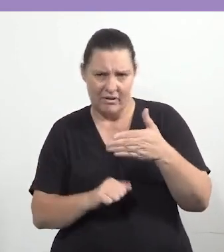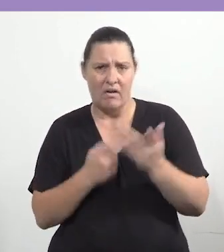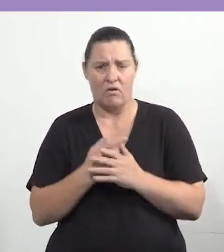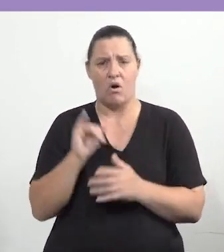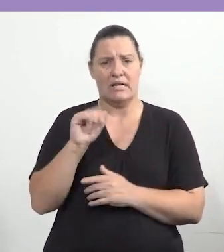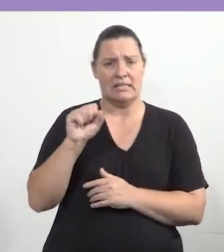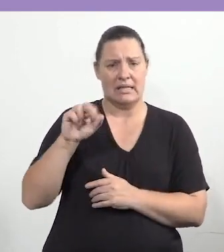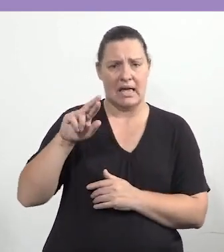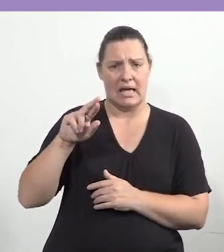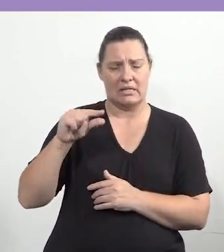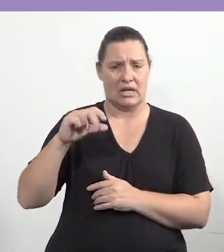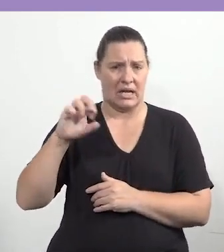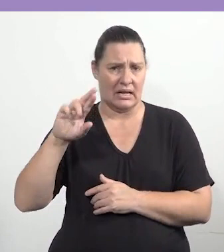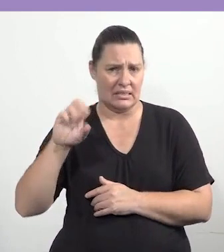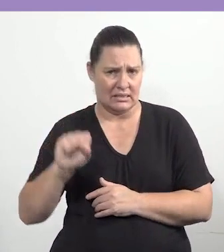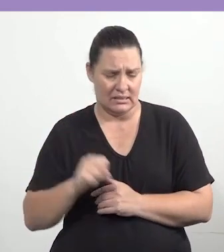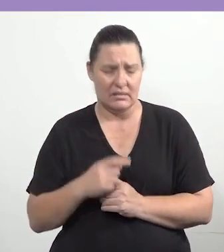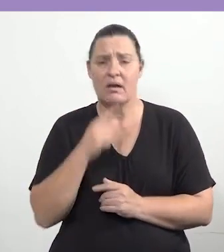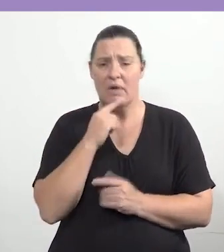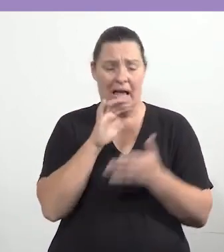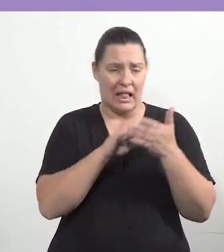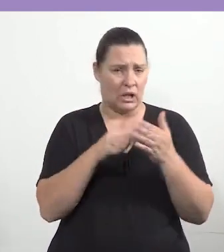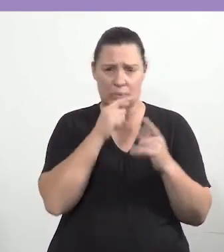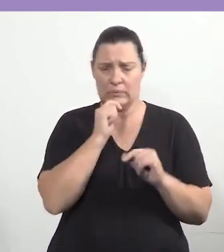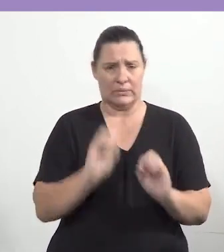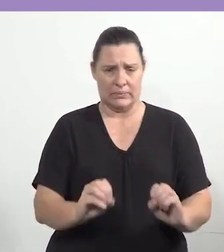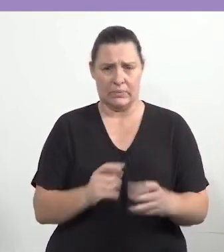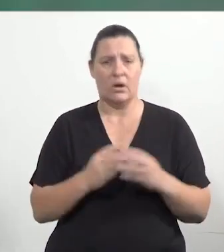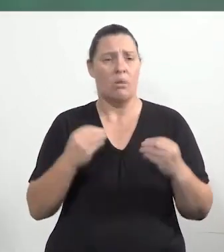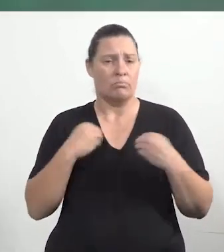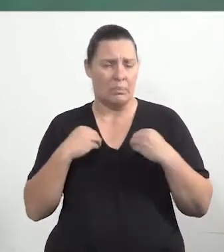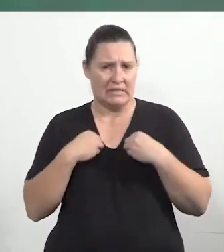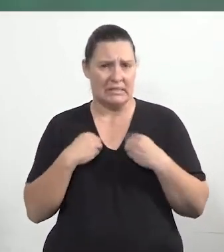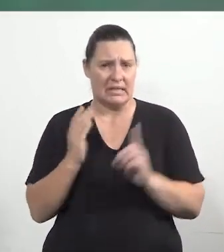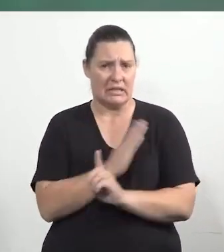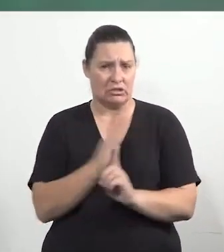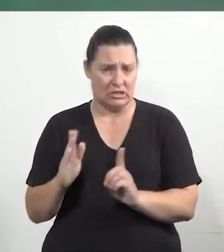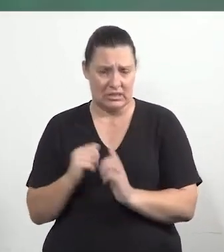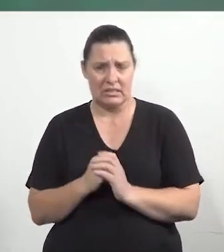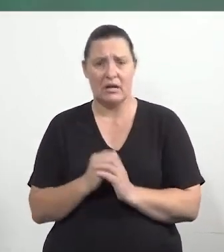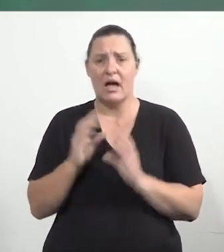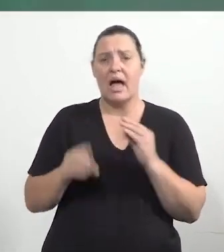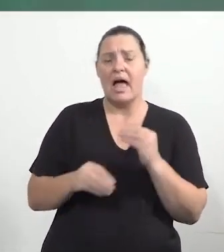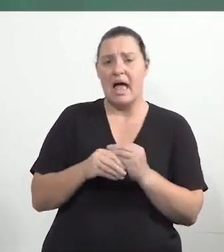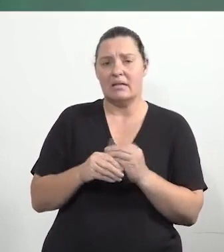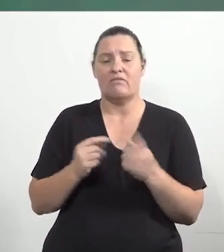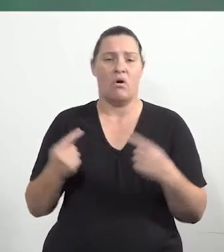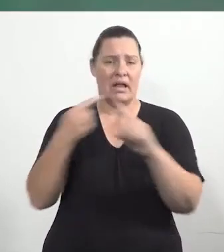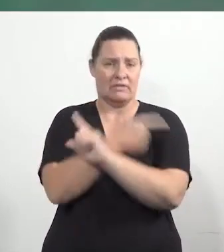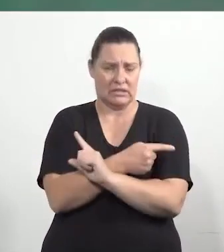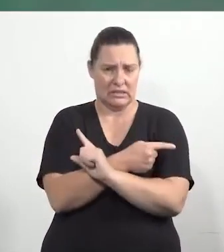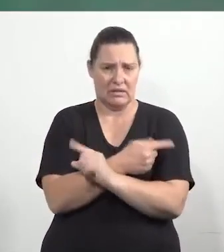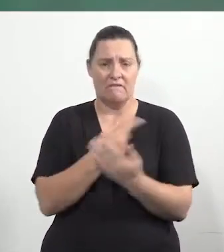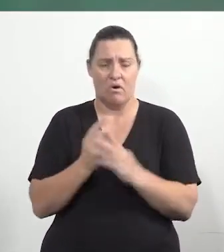of integers without using a calculator. Then properties of integers, that is the additive inverse for